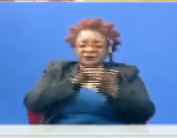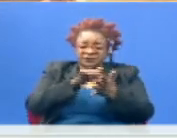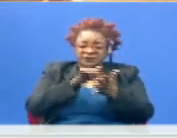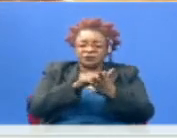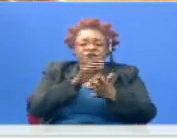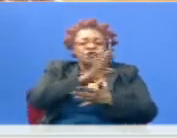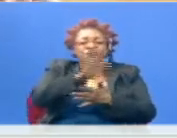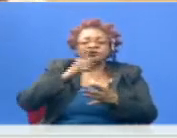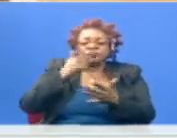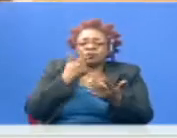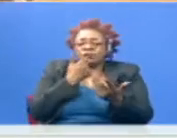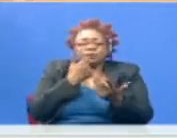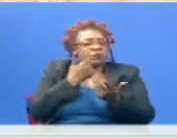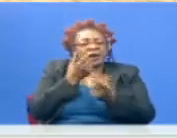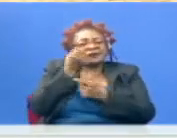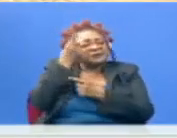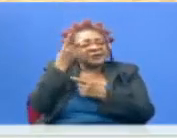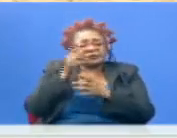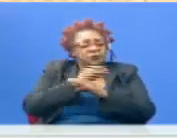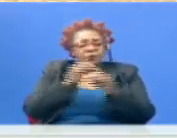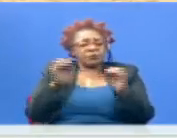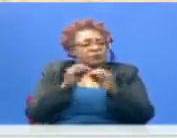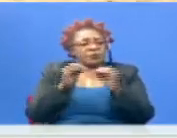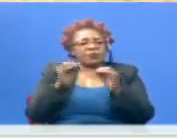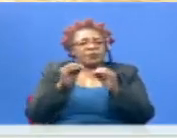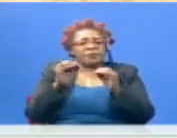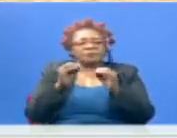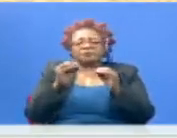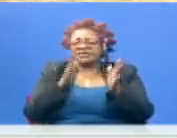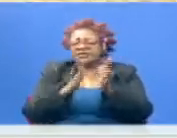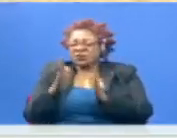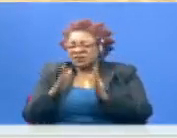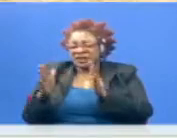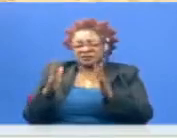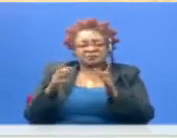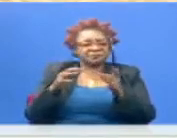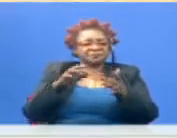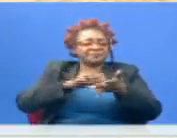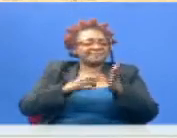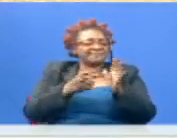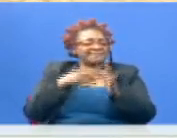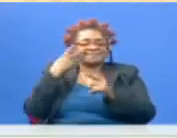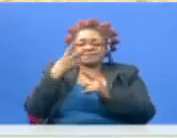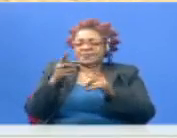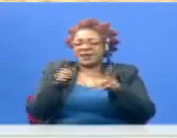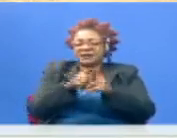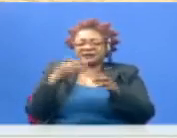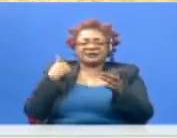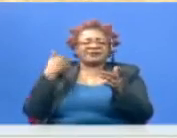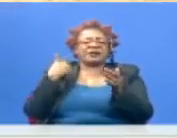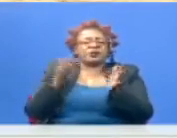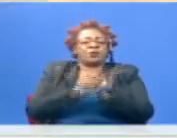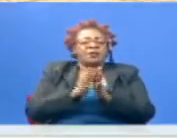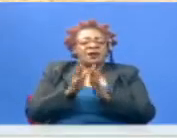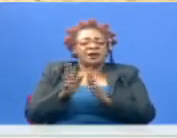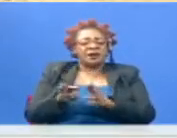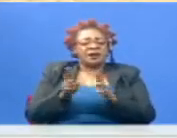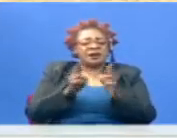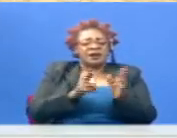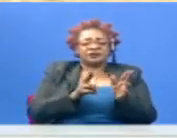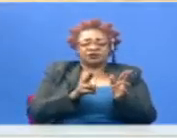don't perhaps understand the genome or sequencing, they see this as interfering with the natural order